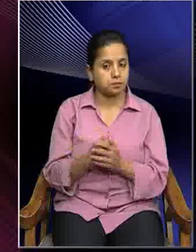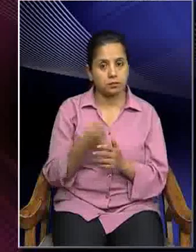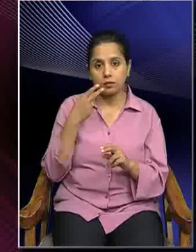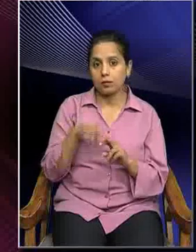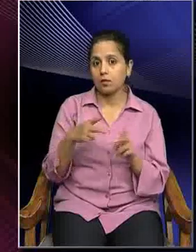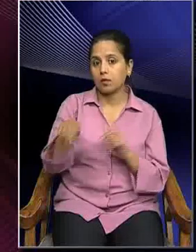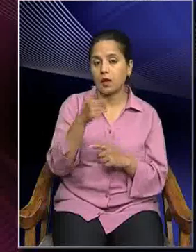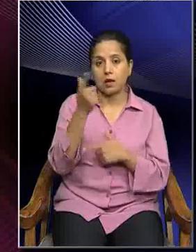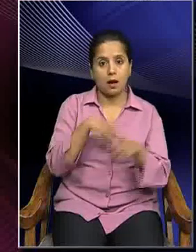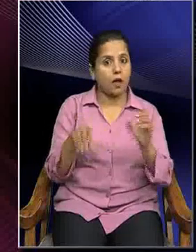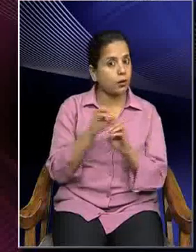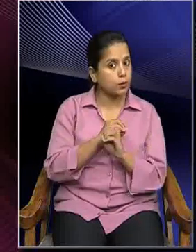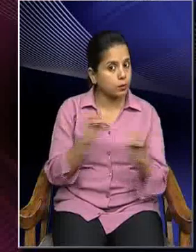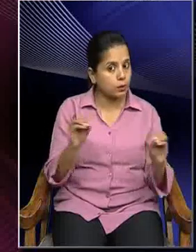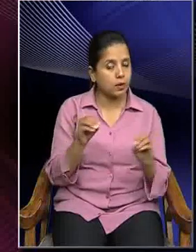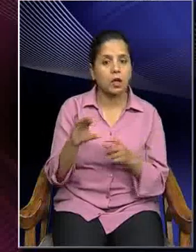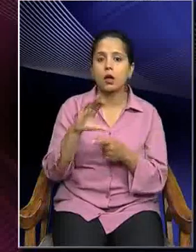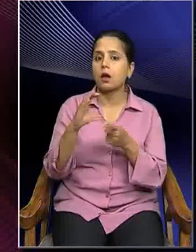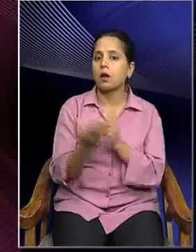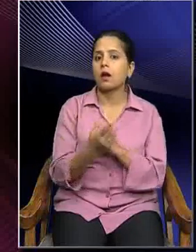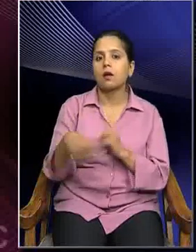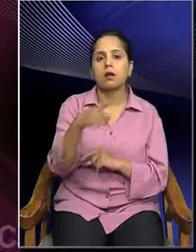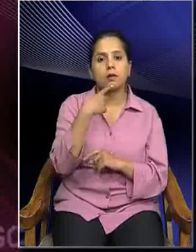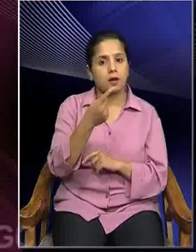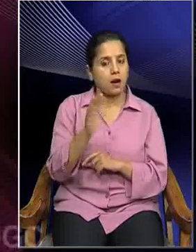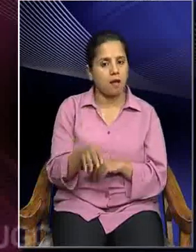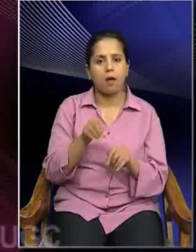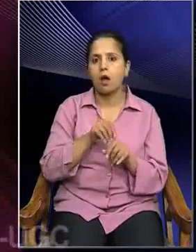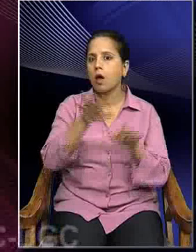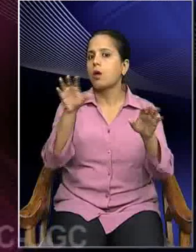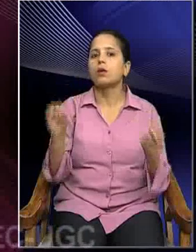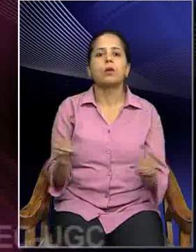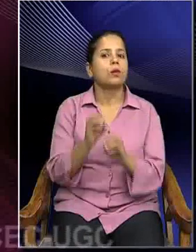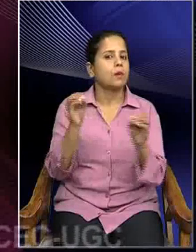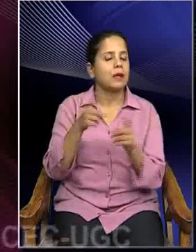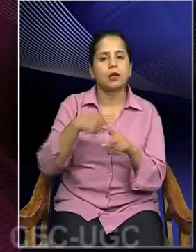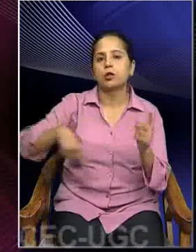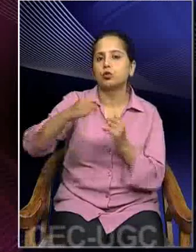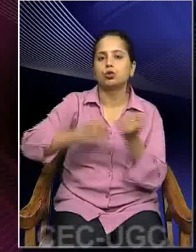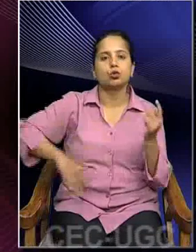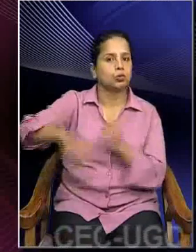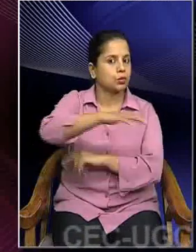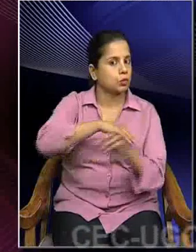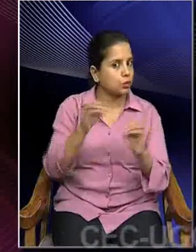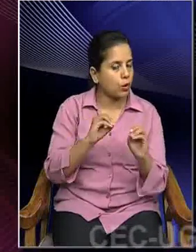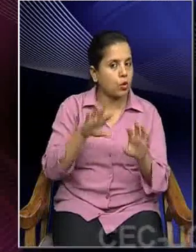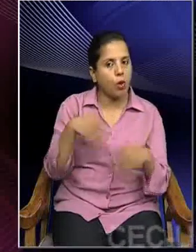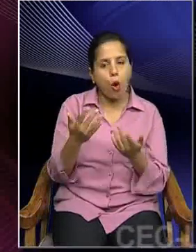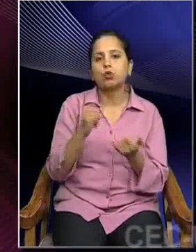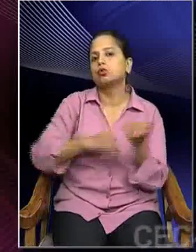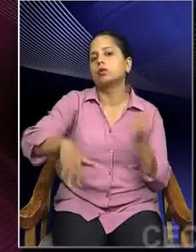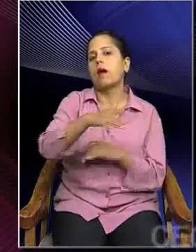no language, then culture would not have spread even within the society or between